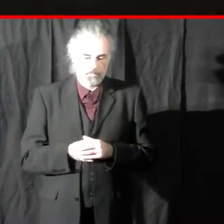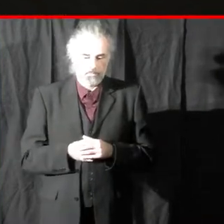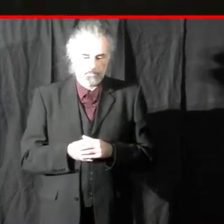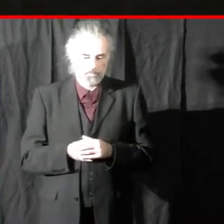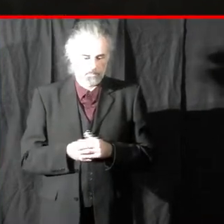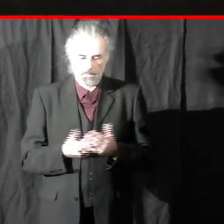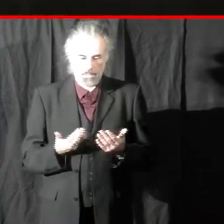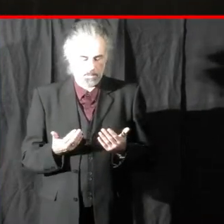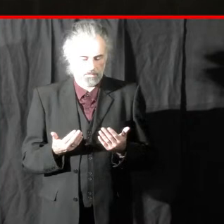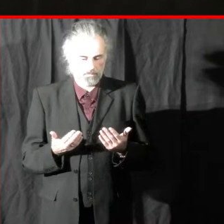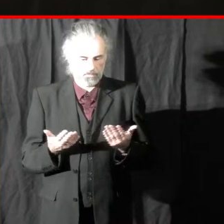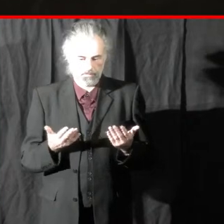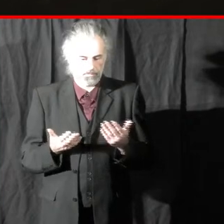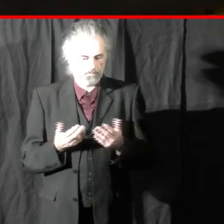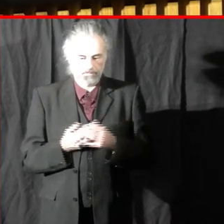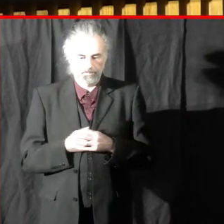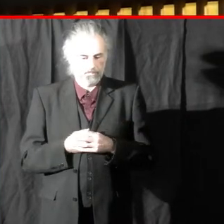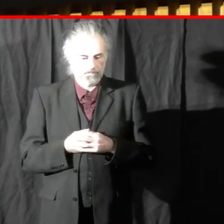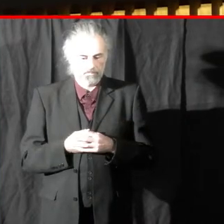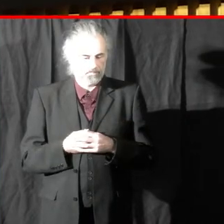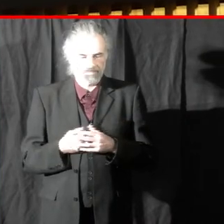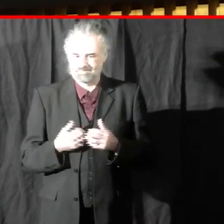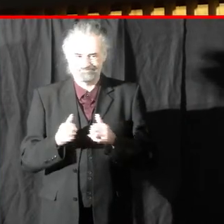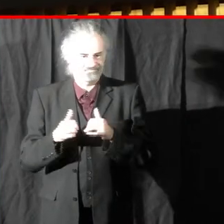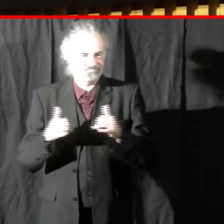You know, it's over.